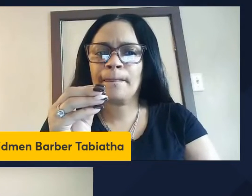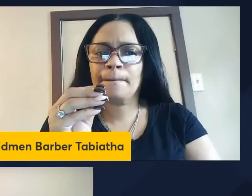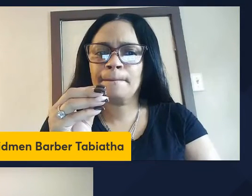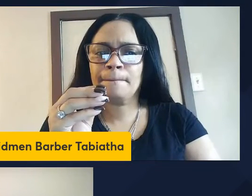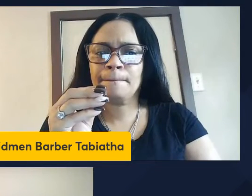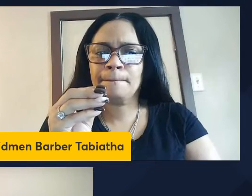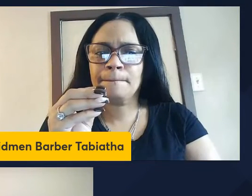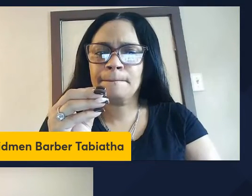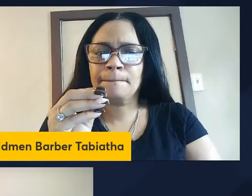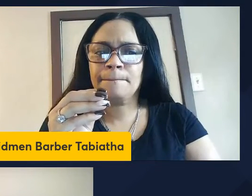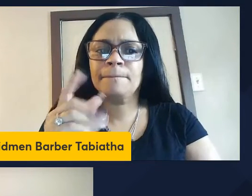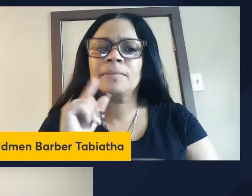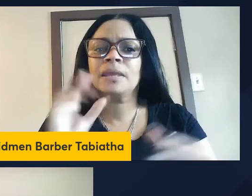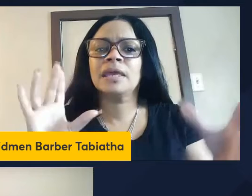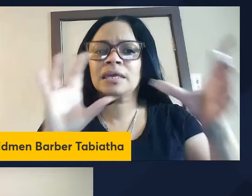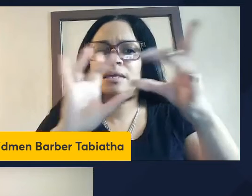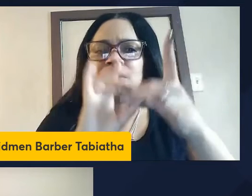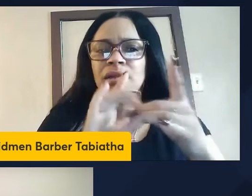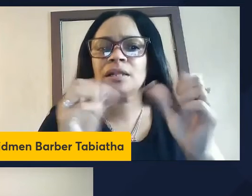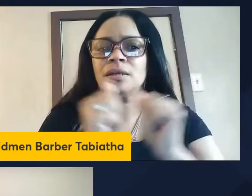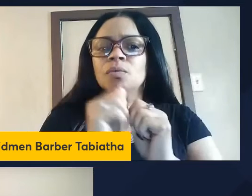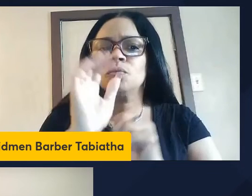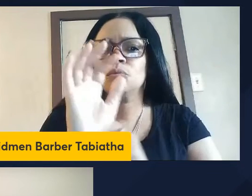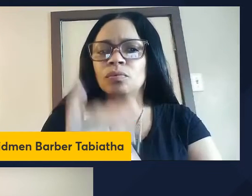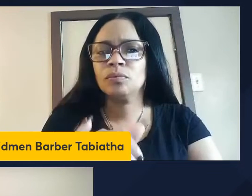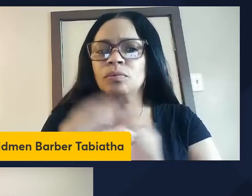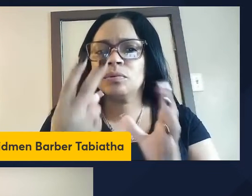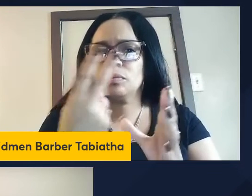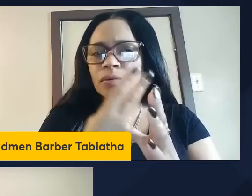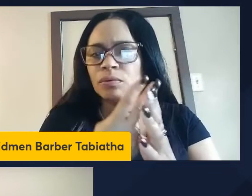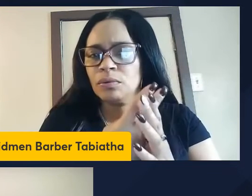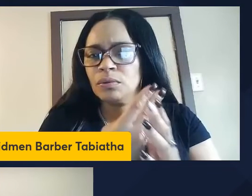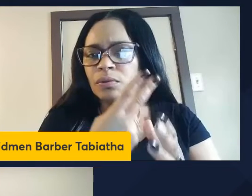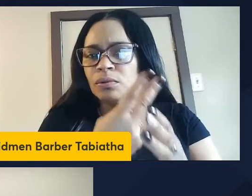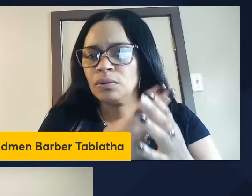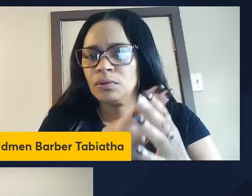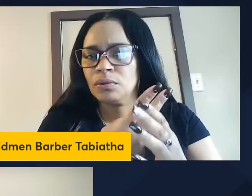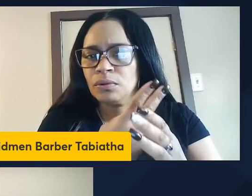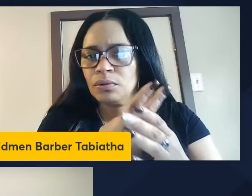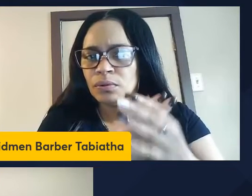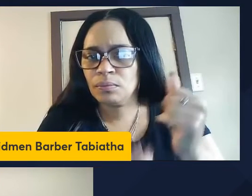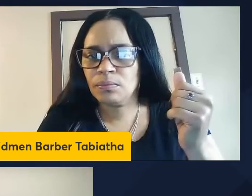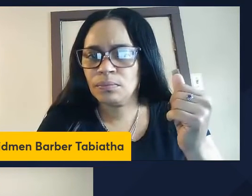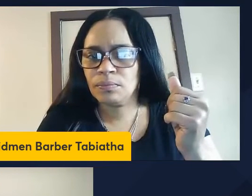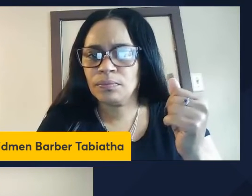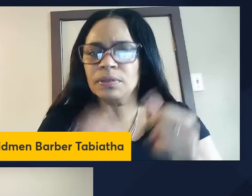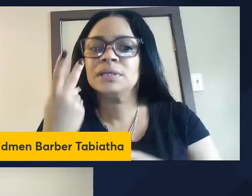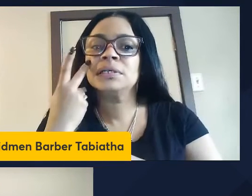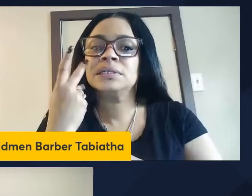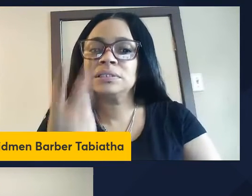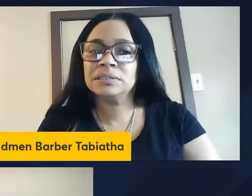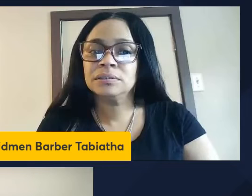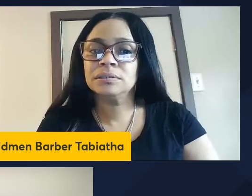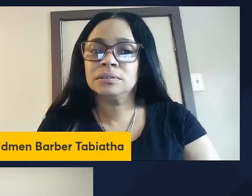proteins that are involved in this particular activation to see perhaps we can